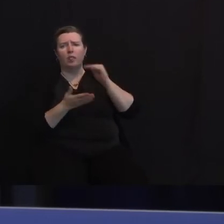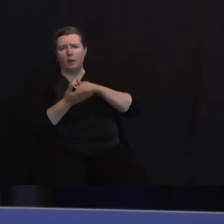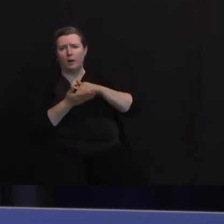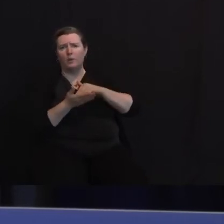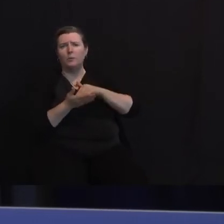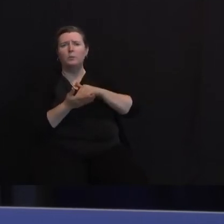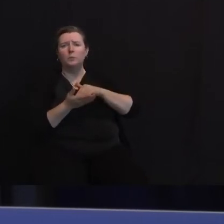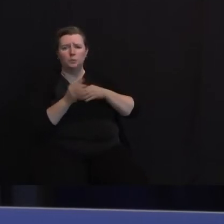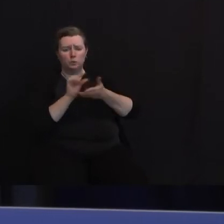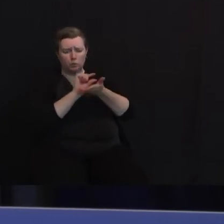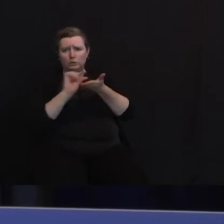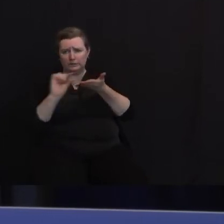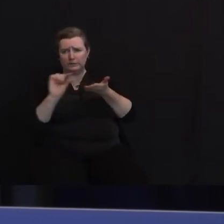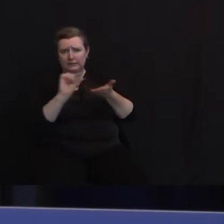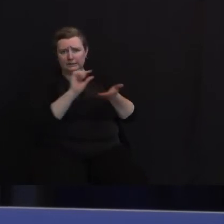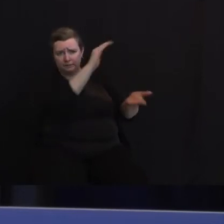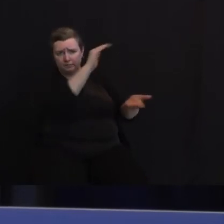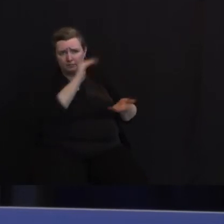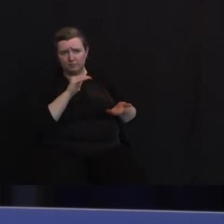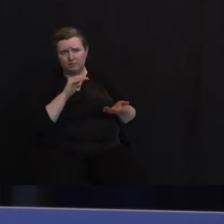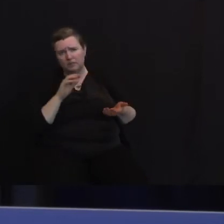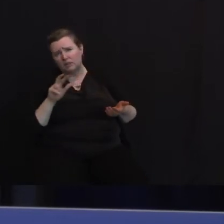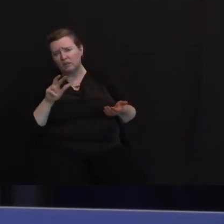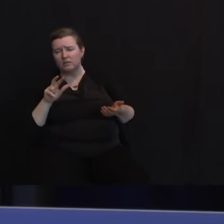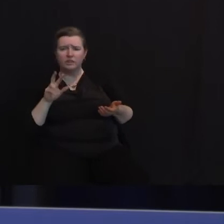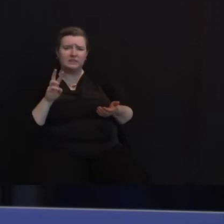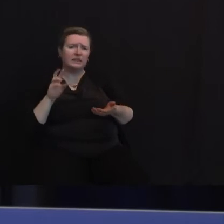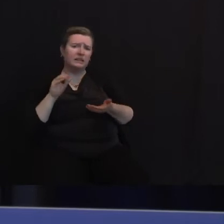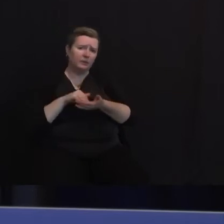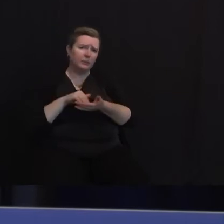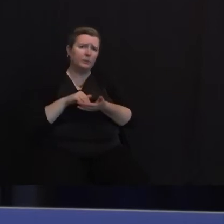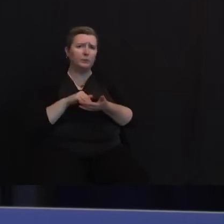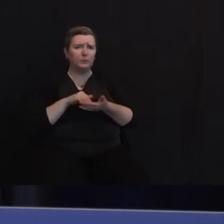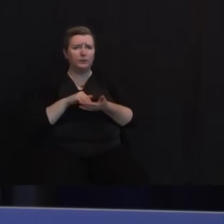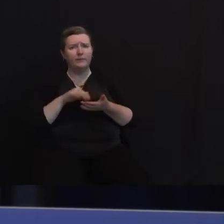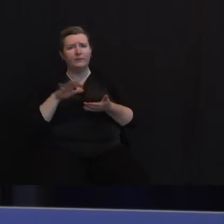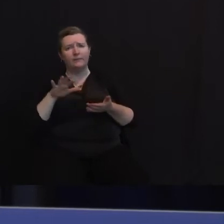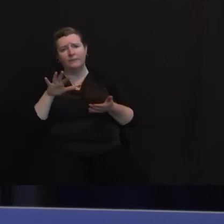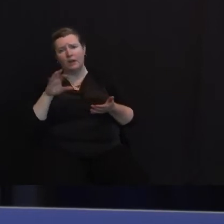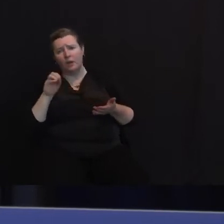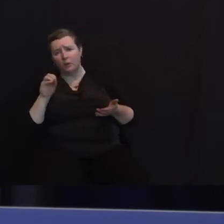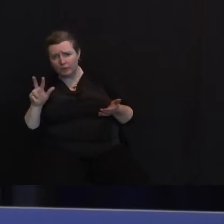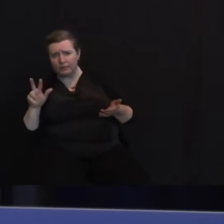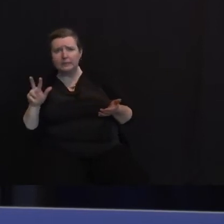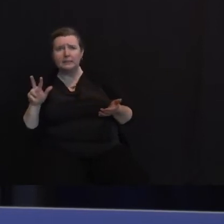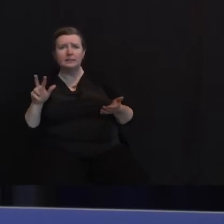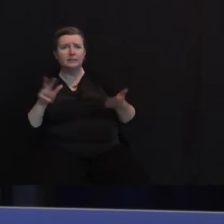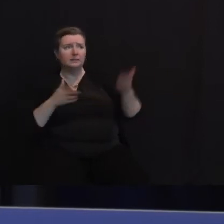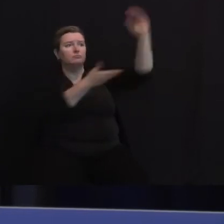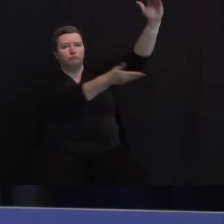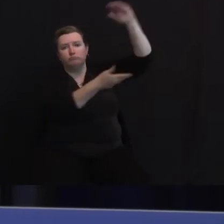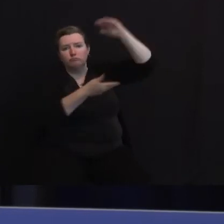236,503 have been delivered, and that's almost